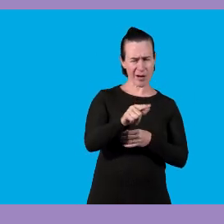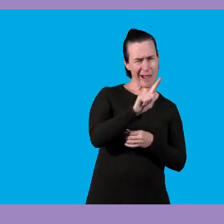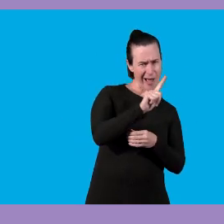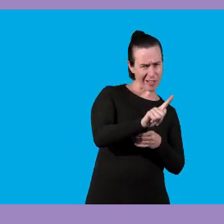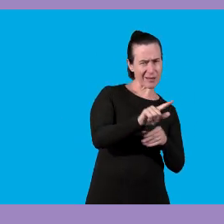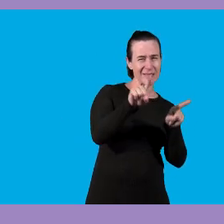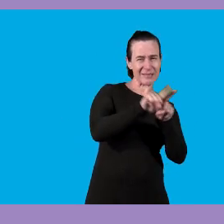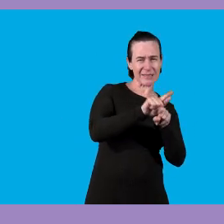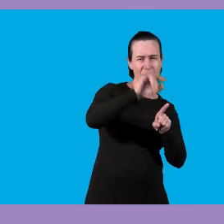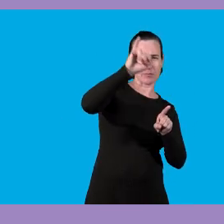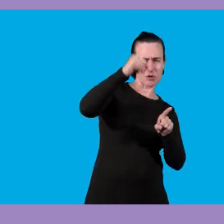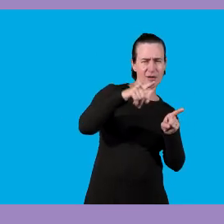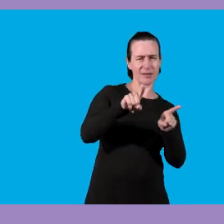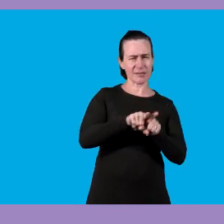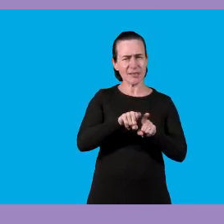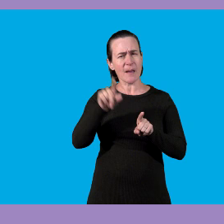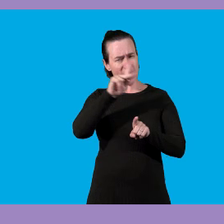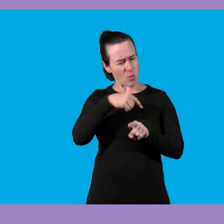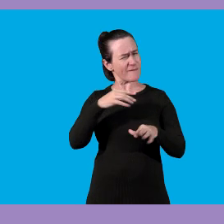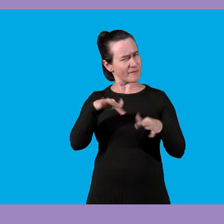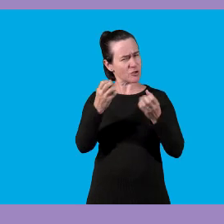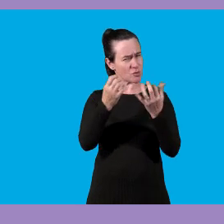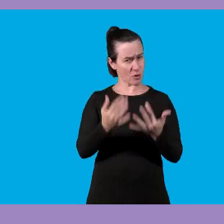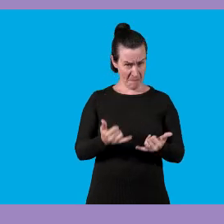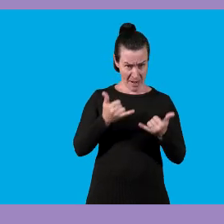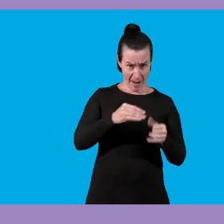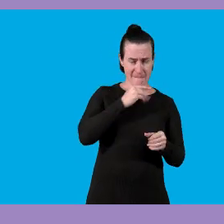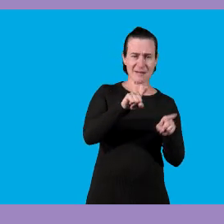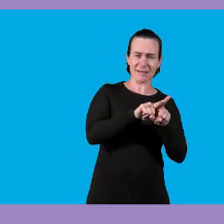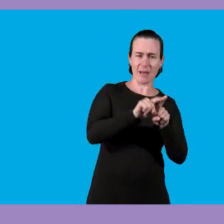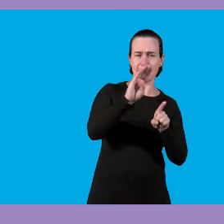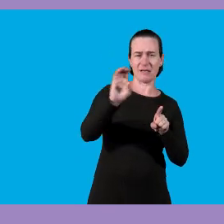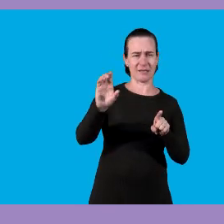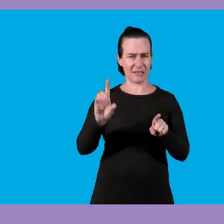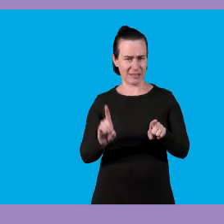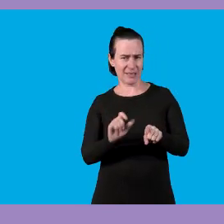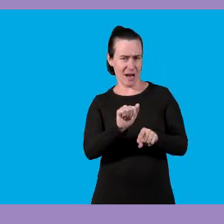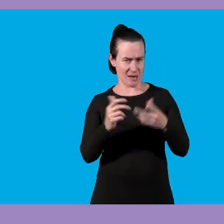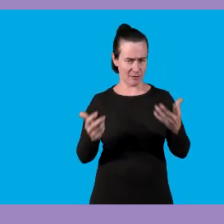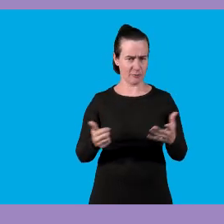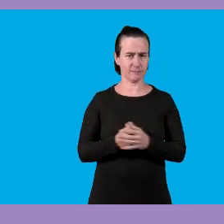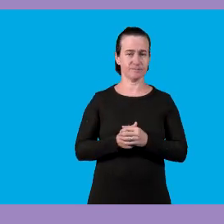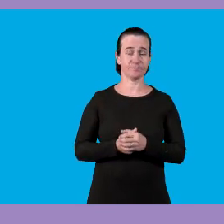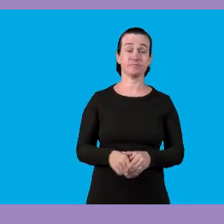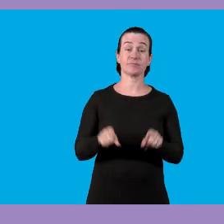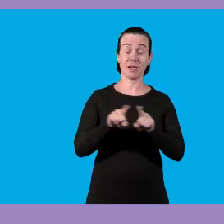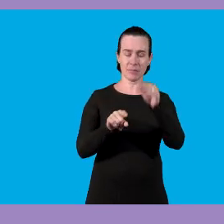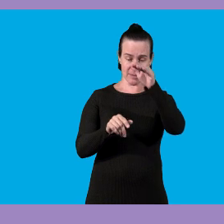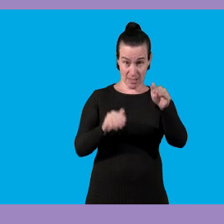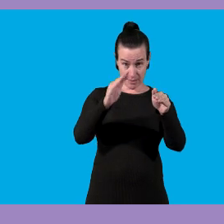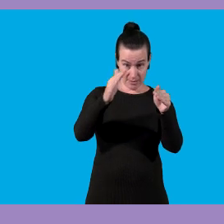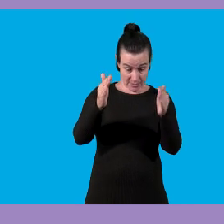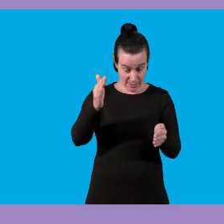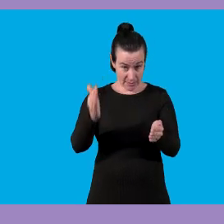equals on both pentagons. And then the sides, we have side AB equal